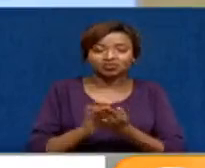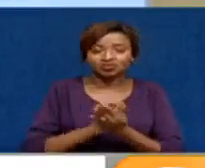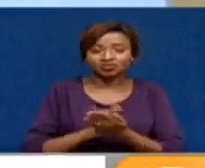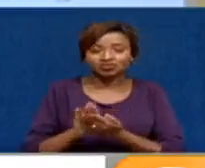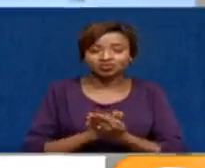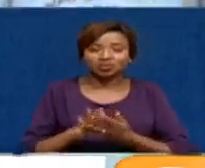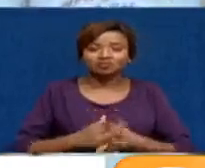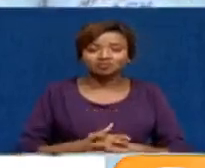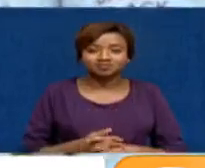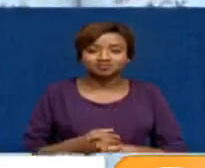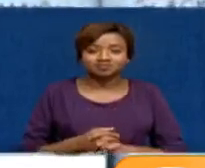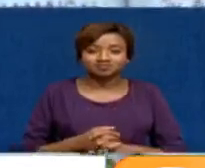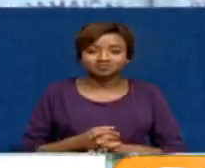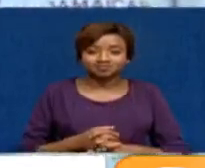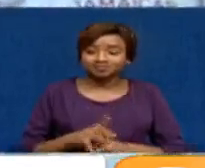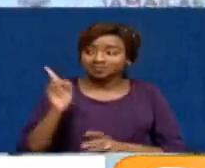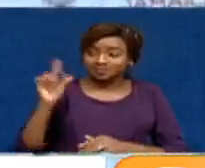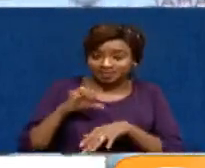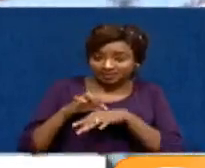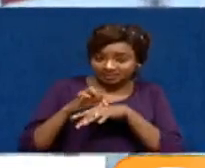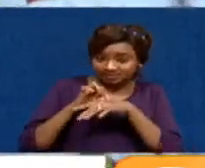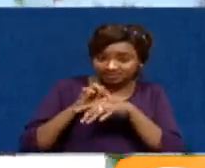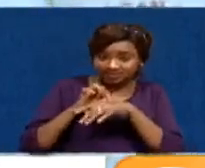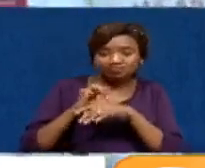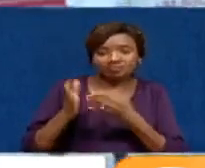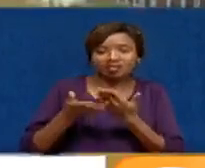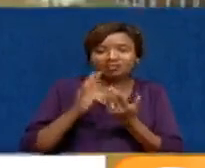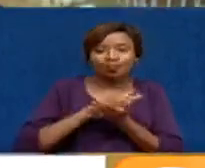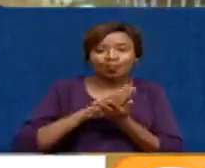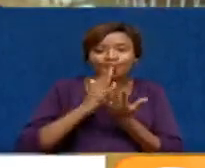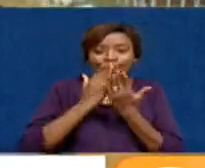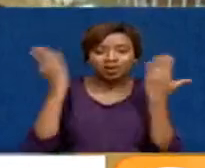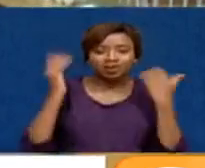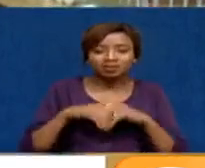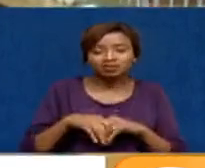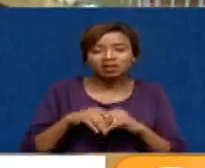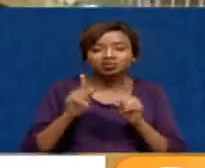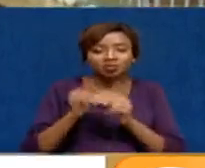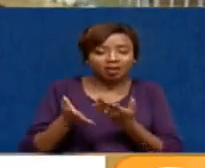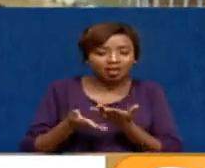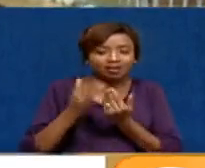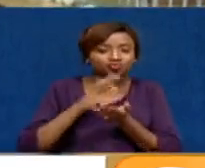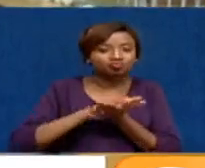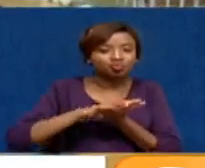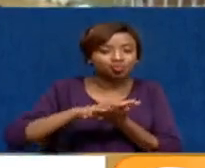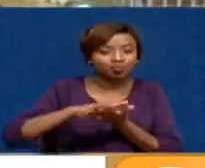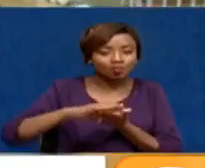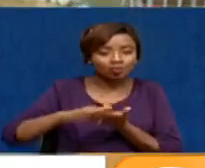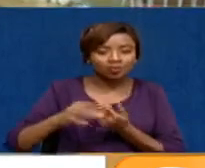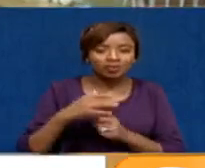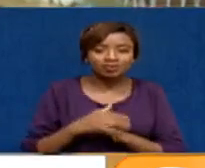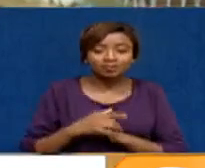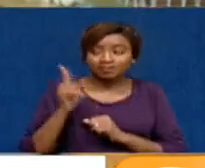product of Clio Nature, a skincare company established in 2015 by Kombonyaga as a result of persistent